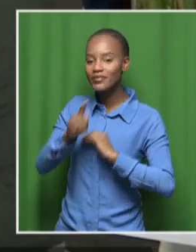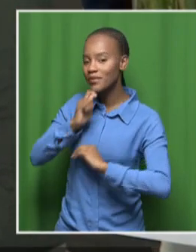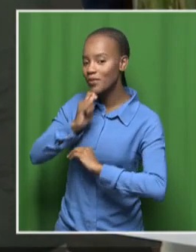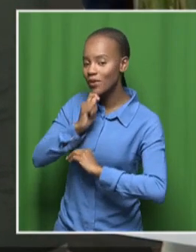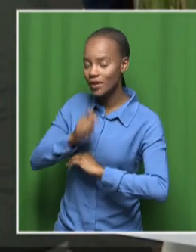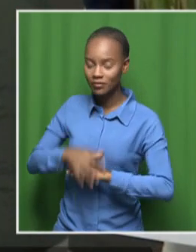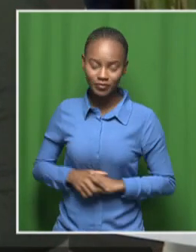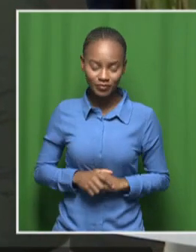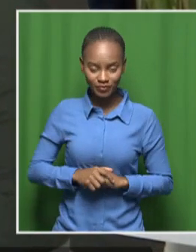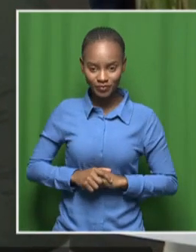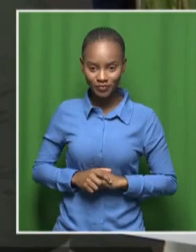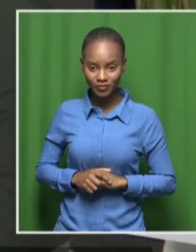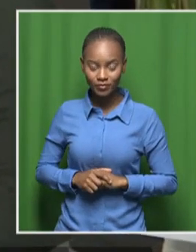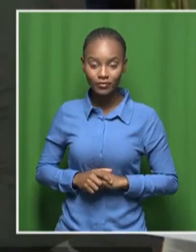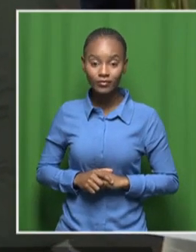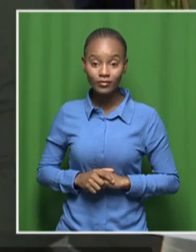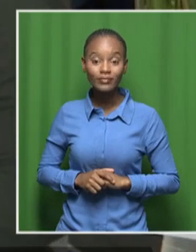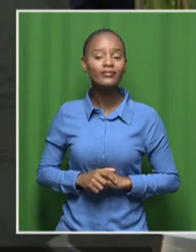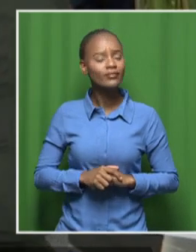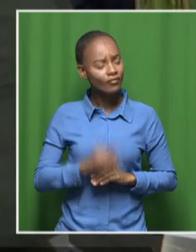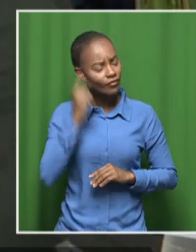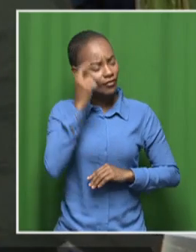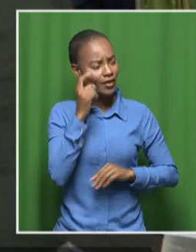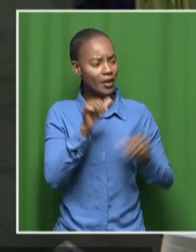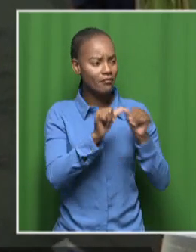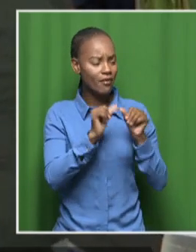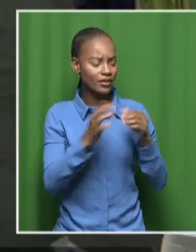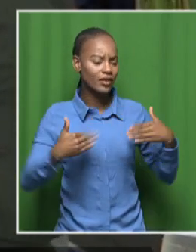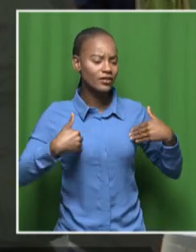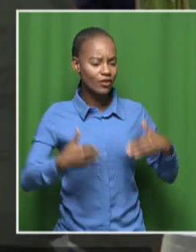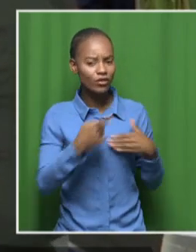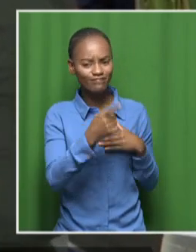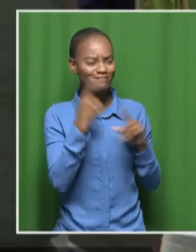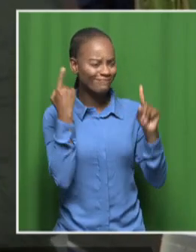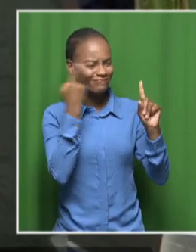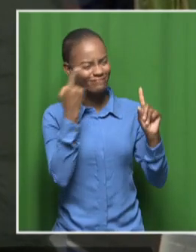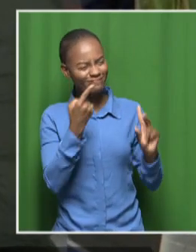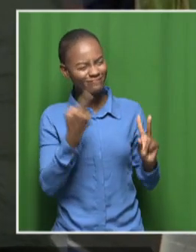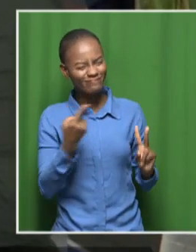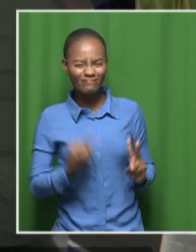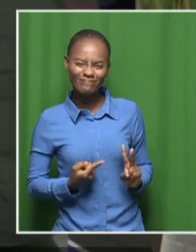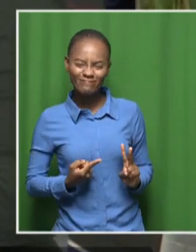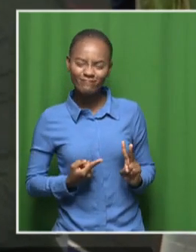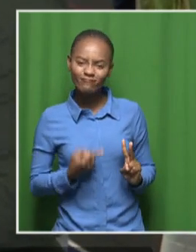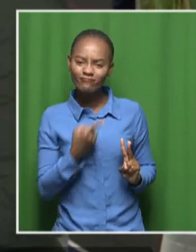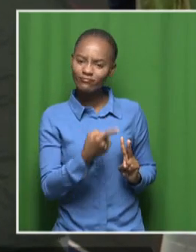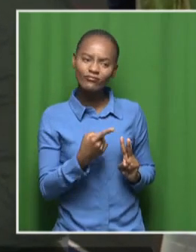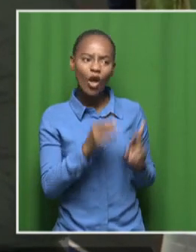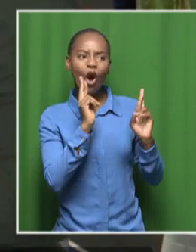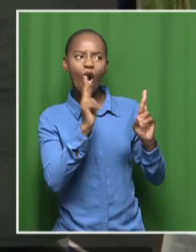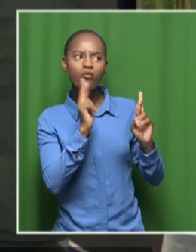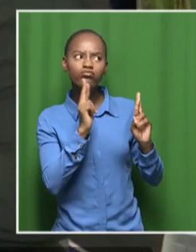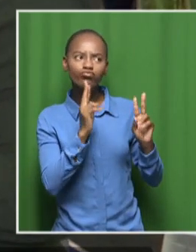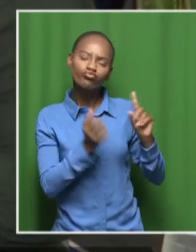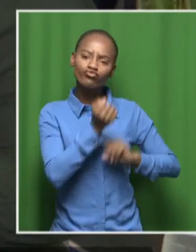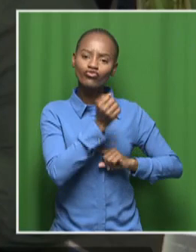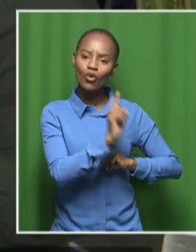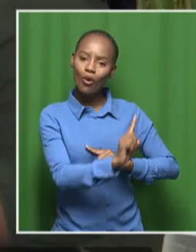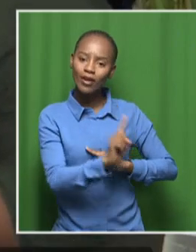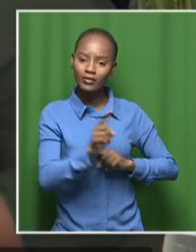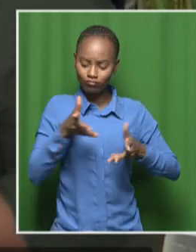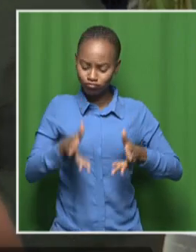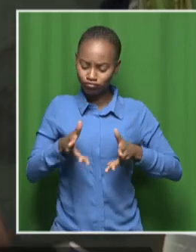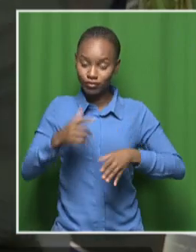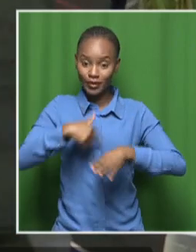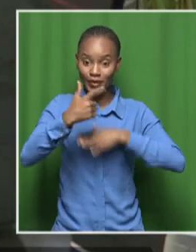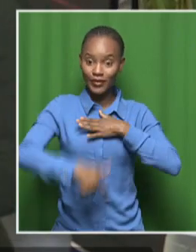Perhaps let's just start at the beginning in terms of the objectives of this particular summit and expo. And I try to touch